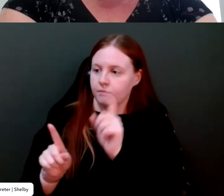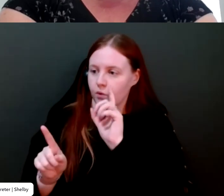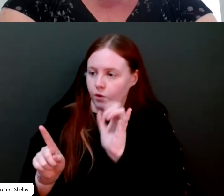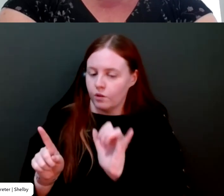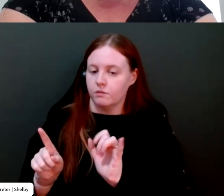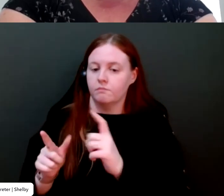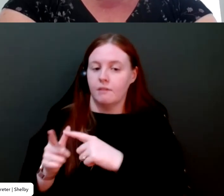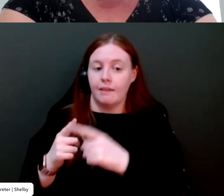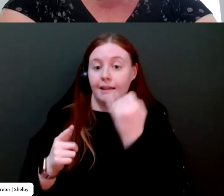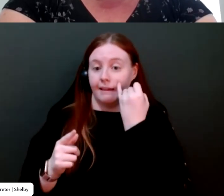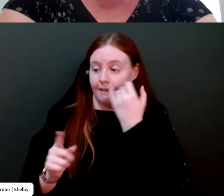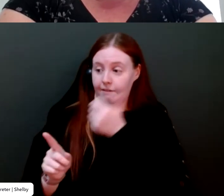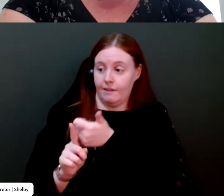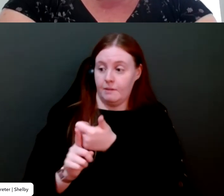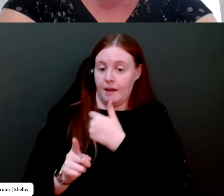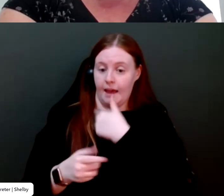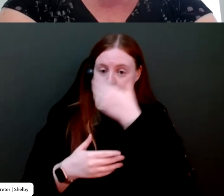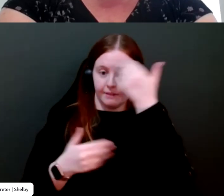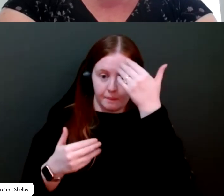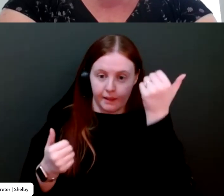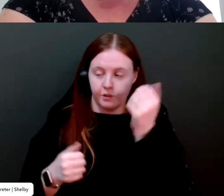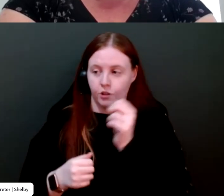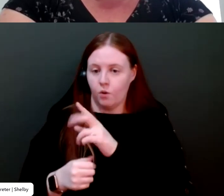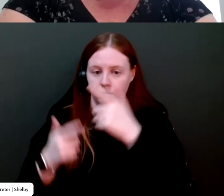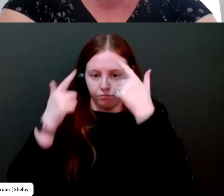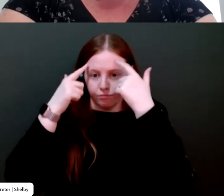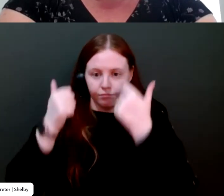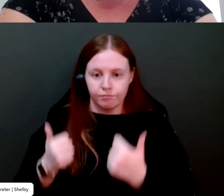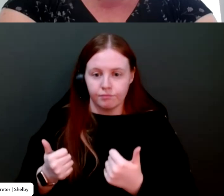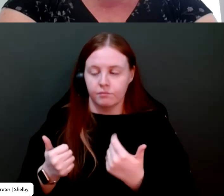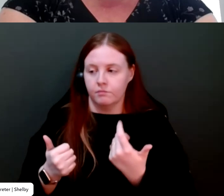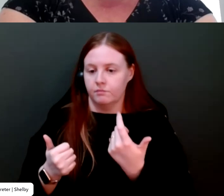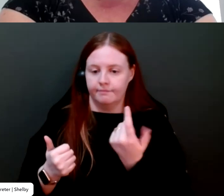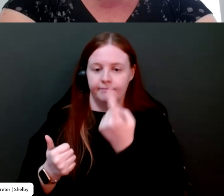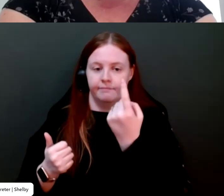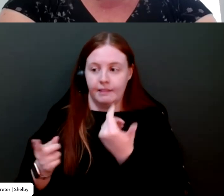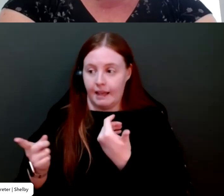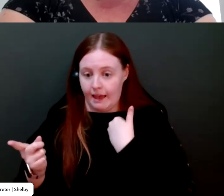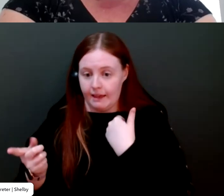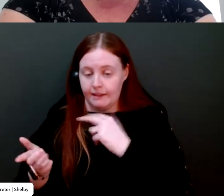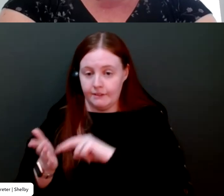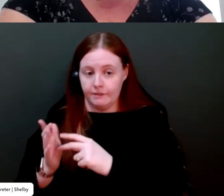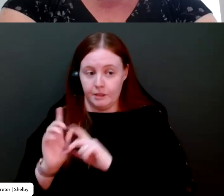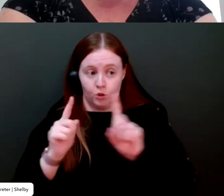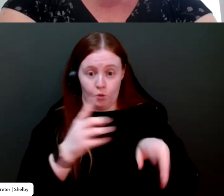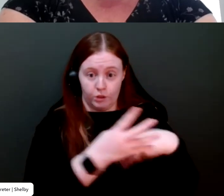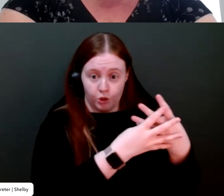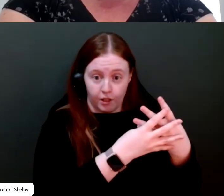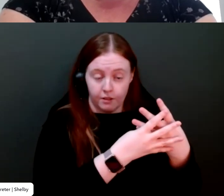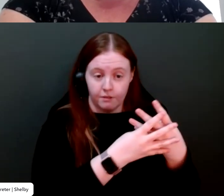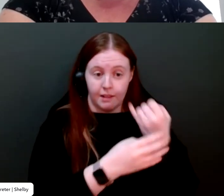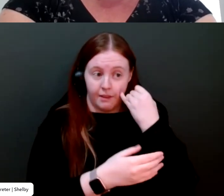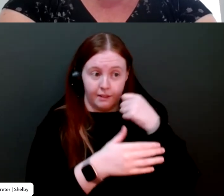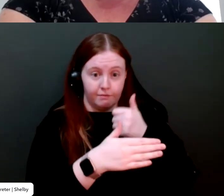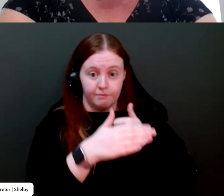they have dementia or any cognitive impairment of some sort, do they go to jail? And then what happens then? Like,